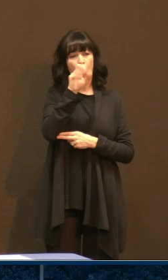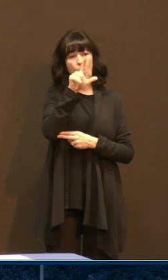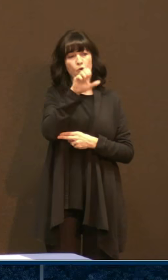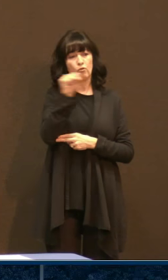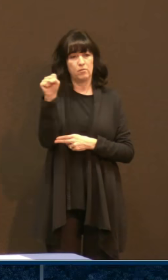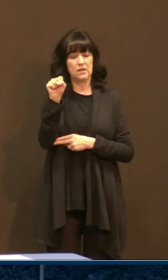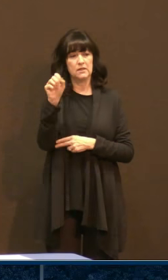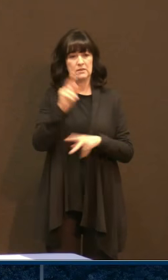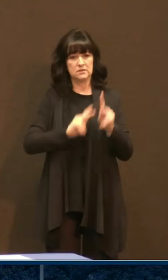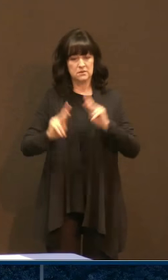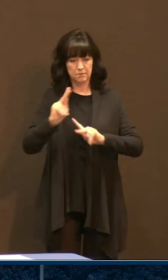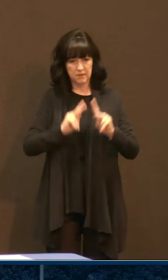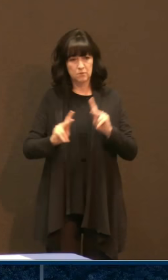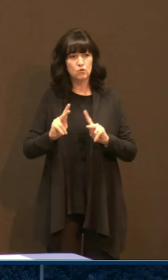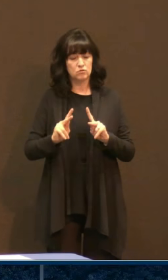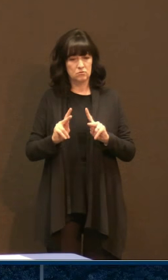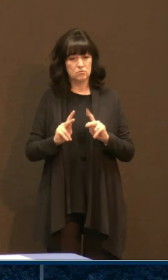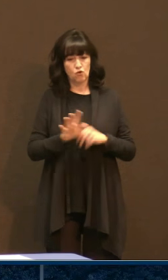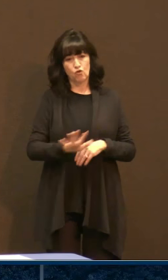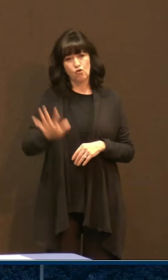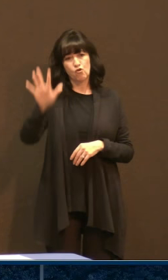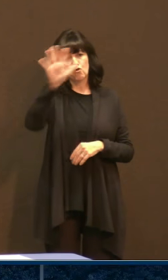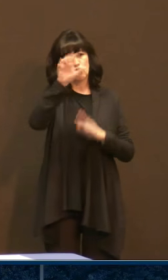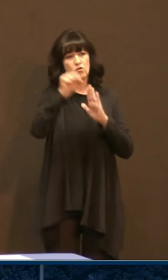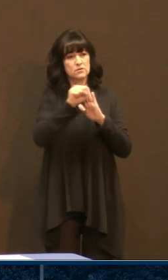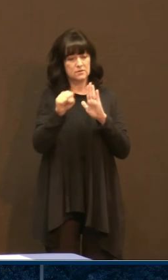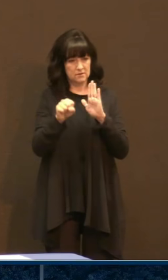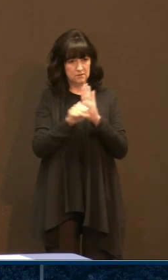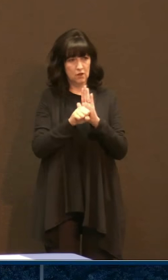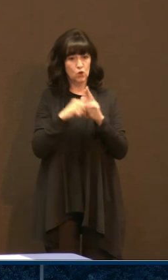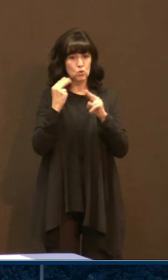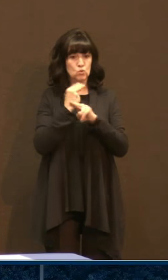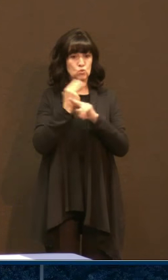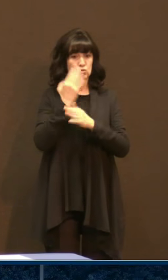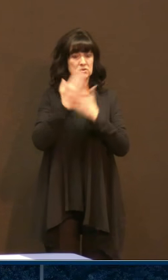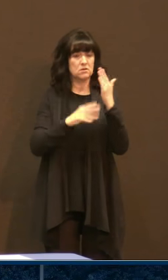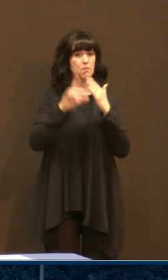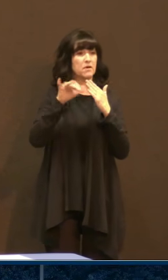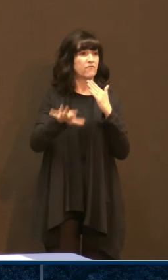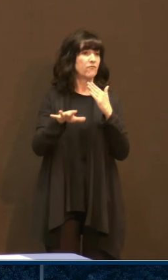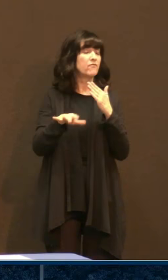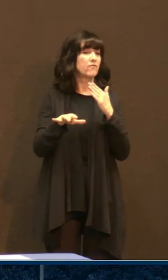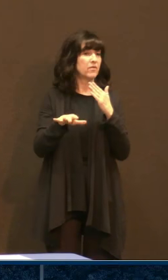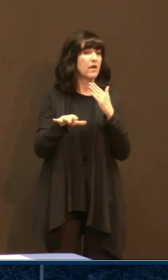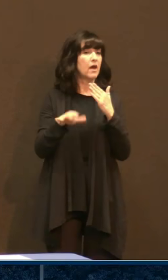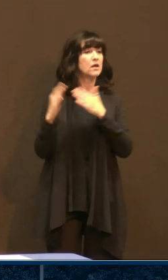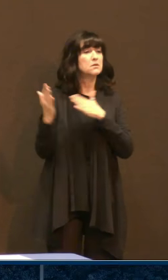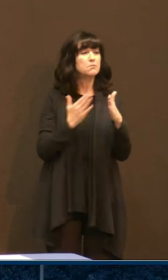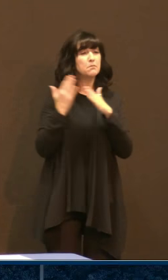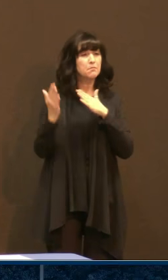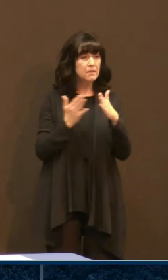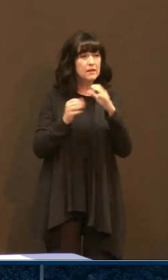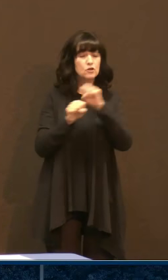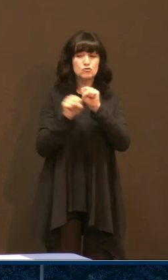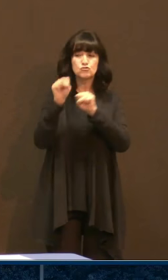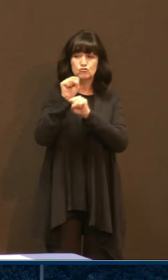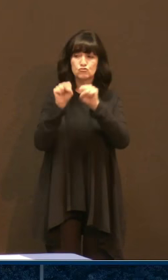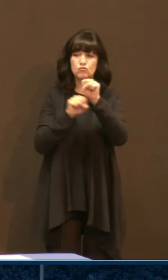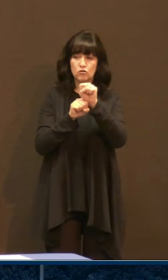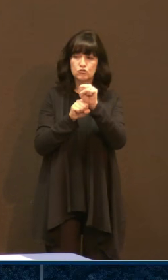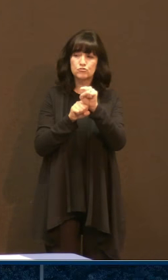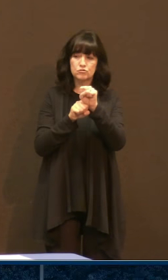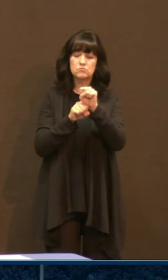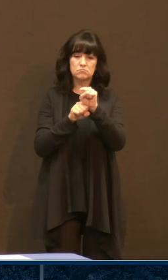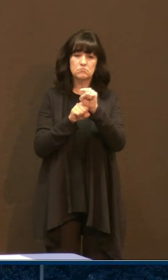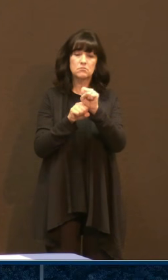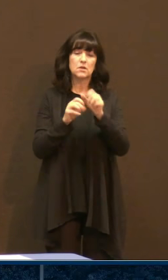each community across our state, and we've used some of that infrastructure to engage minority communities.